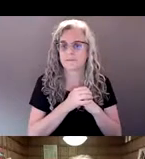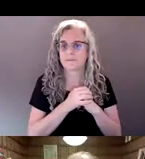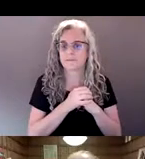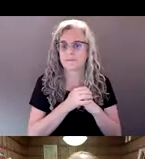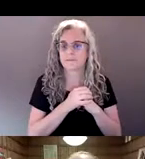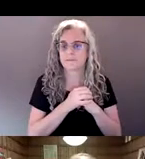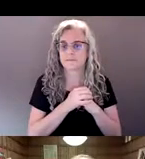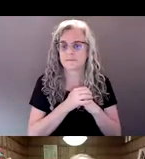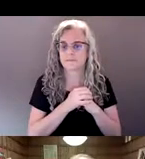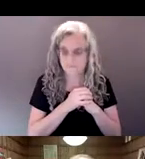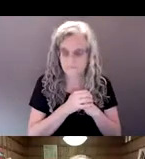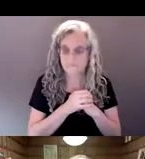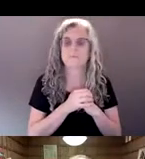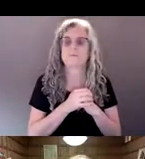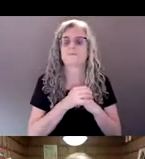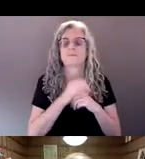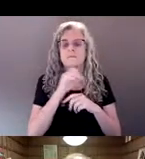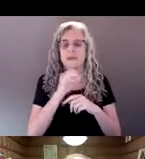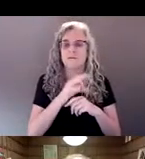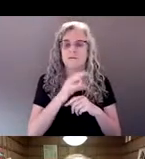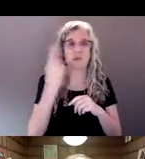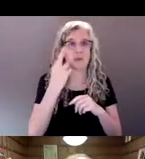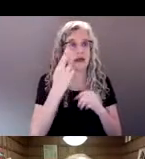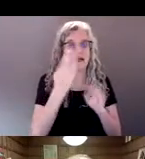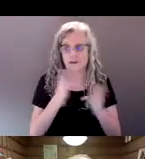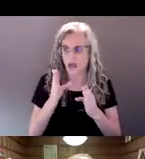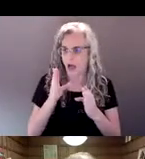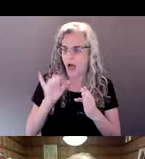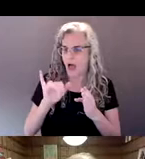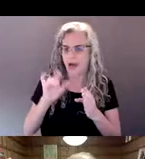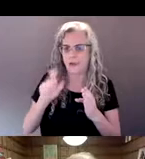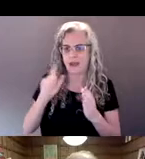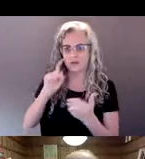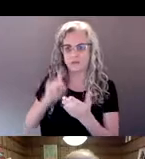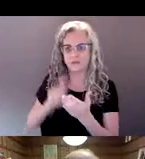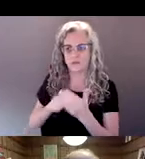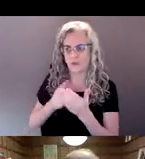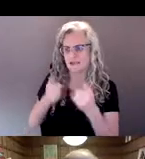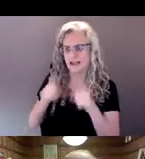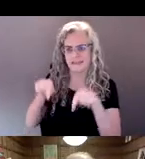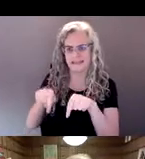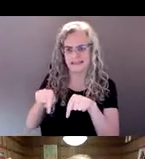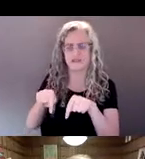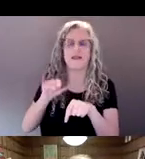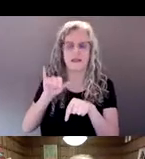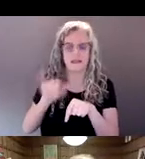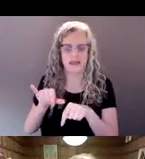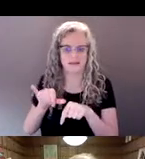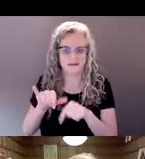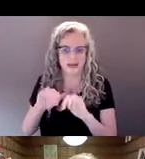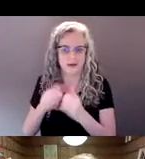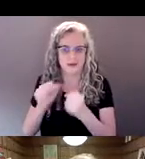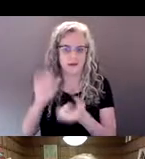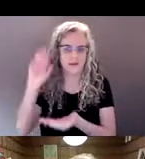try to become conscious of that, we have an antidote to acting in the grips of those prejudices and that